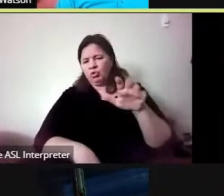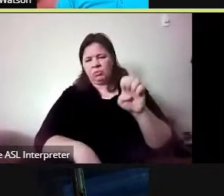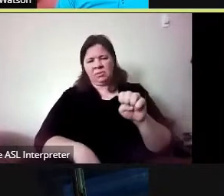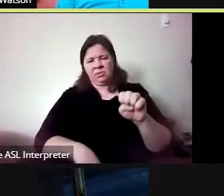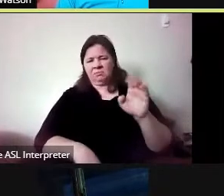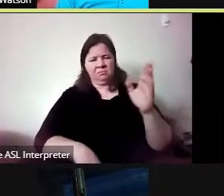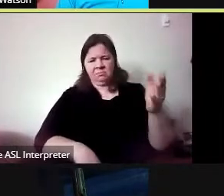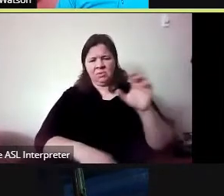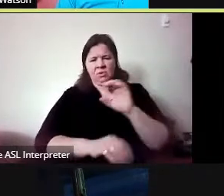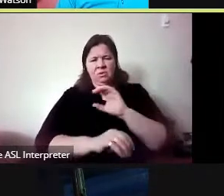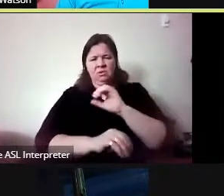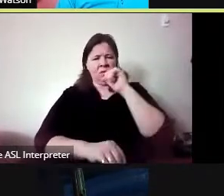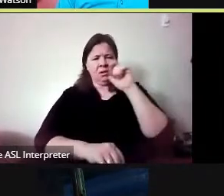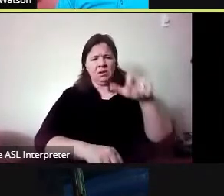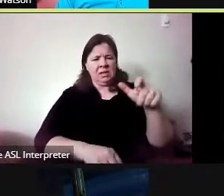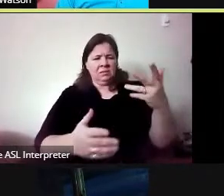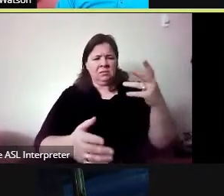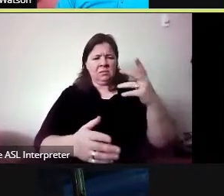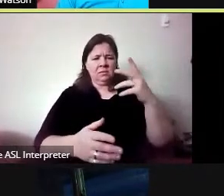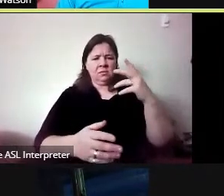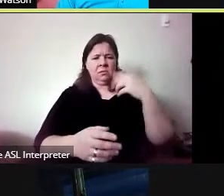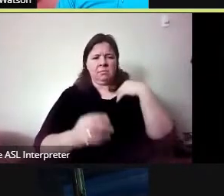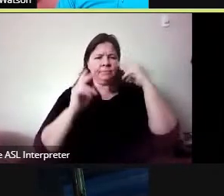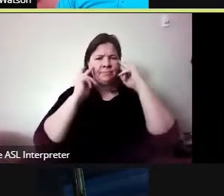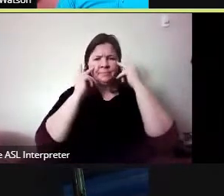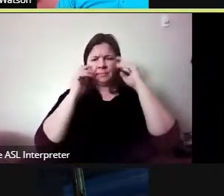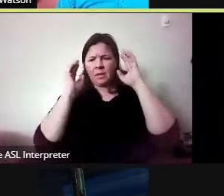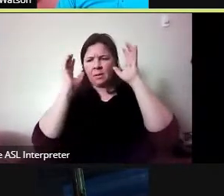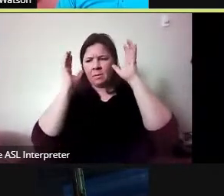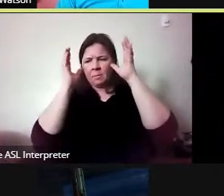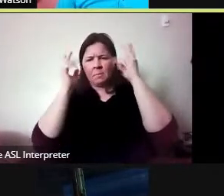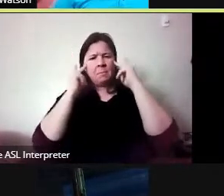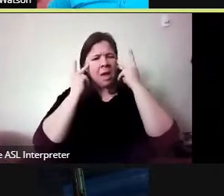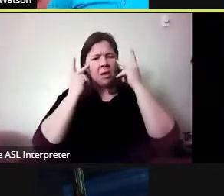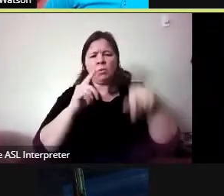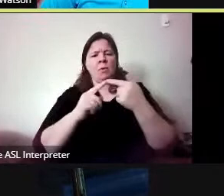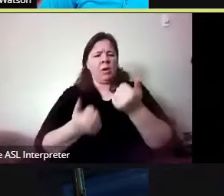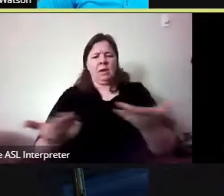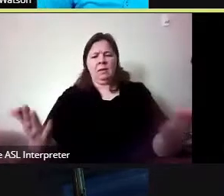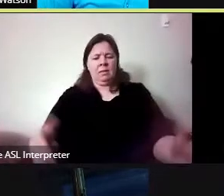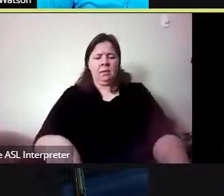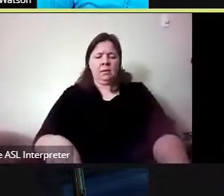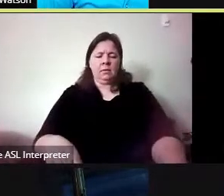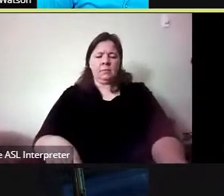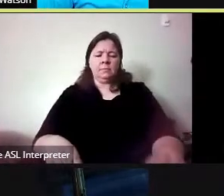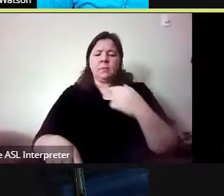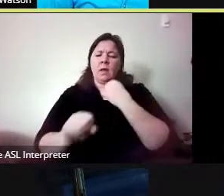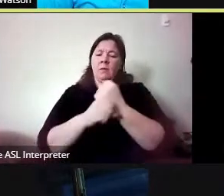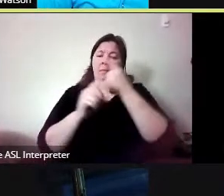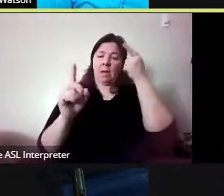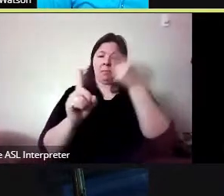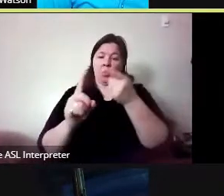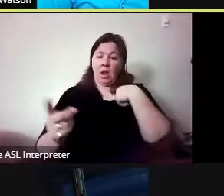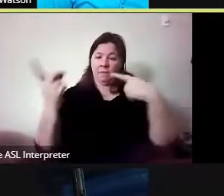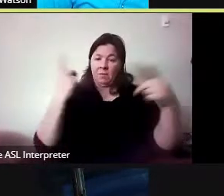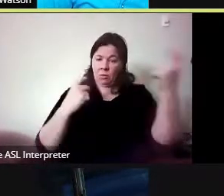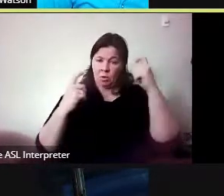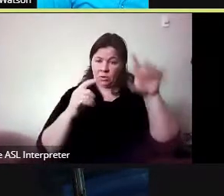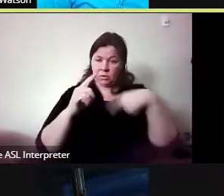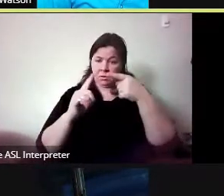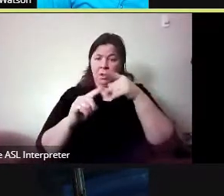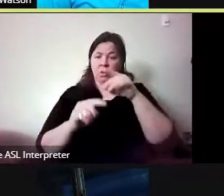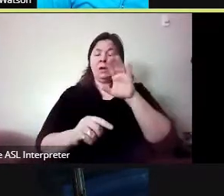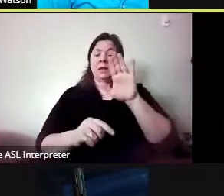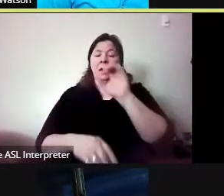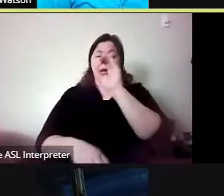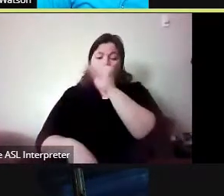really no need for us to be anxious about anything with that regards. So I just wanted to make that point. If we have questions about Onpassive, the products and